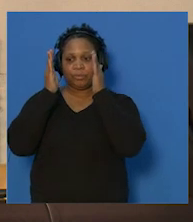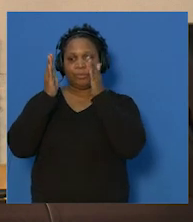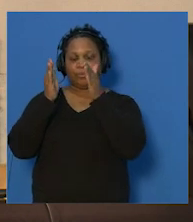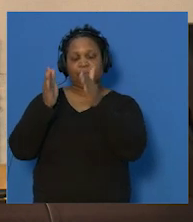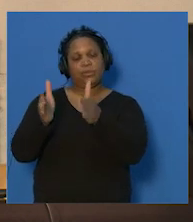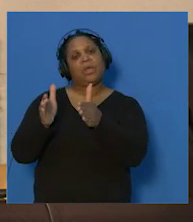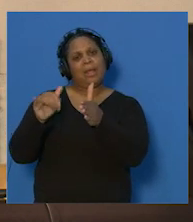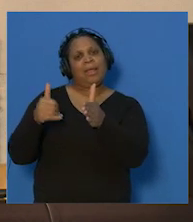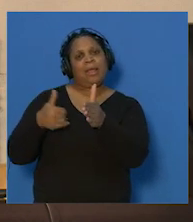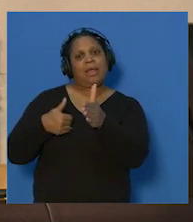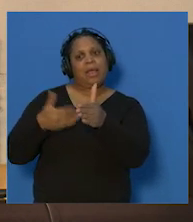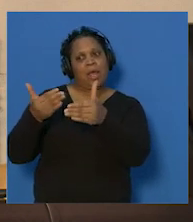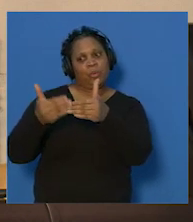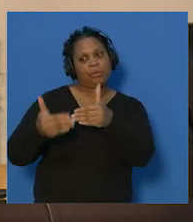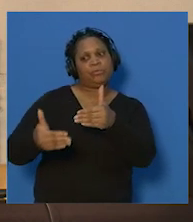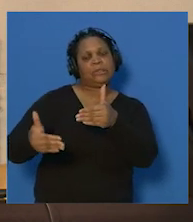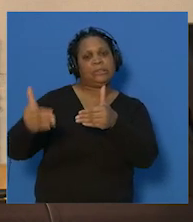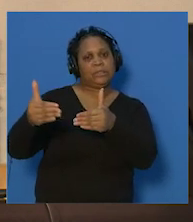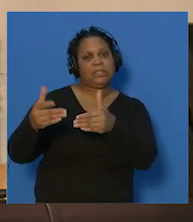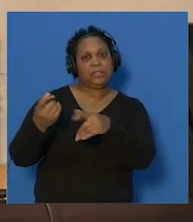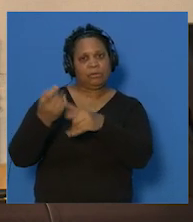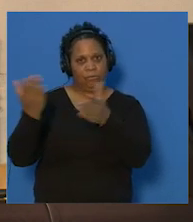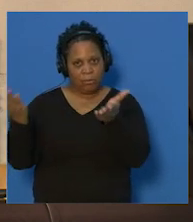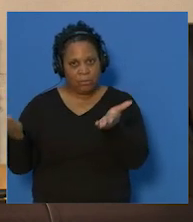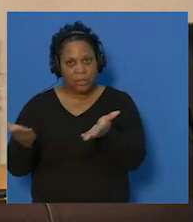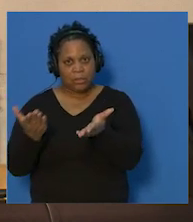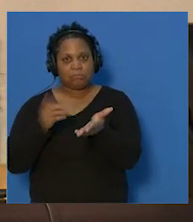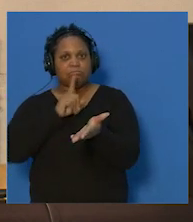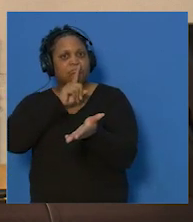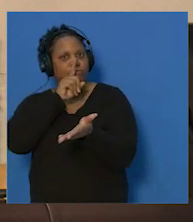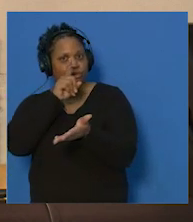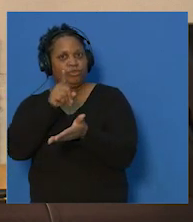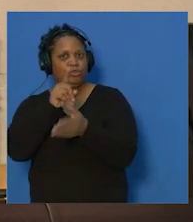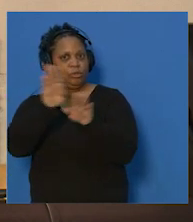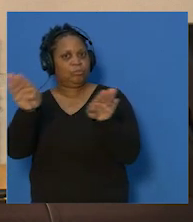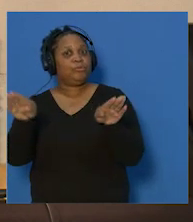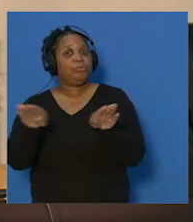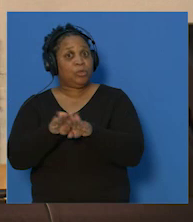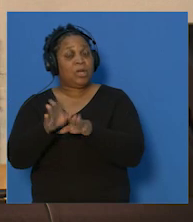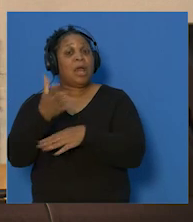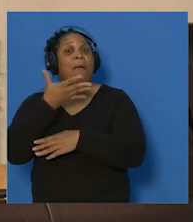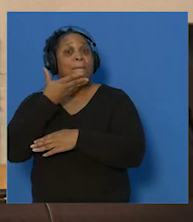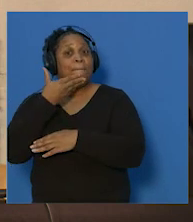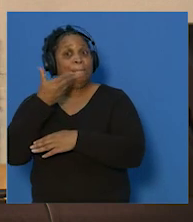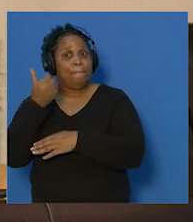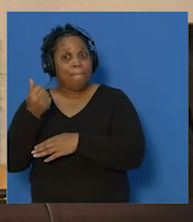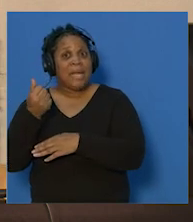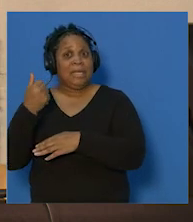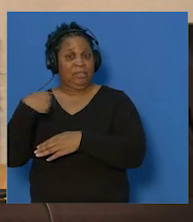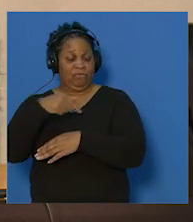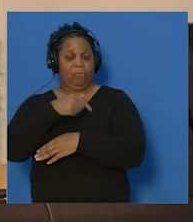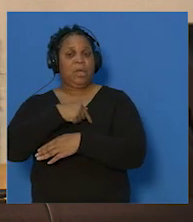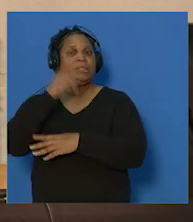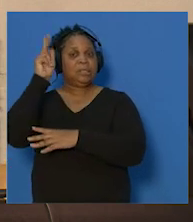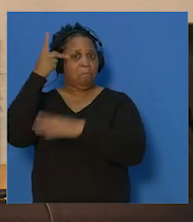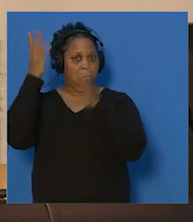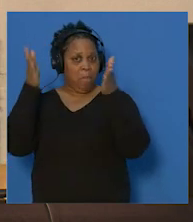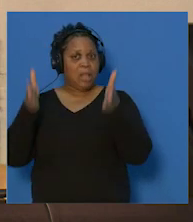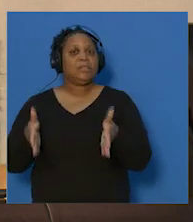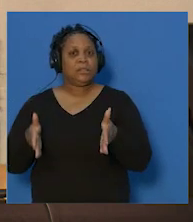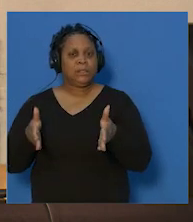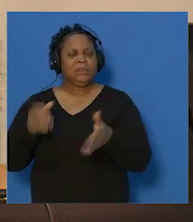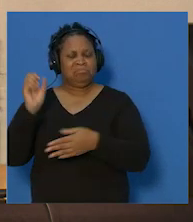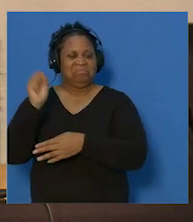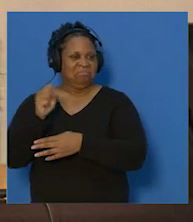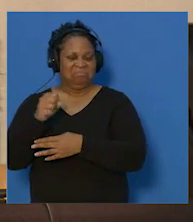how is it that we proceed from here to ensure that Bermuda gets the best from us as politicians. I certainly